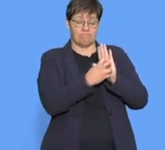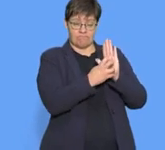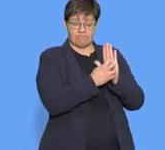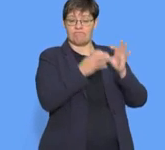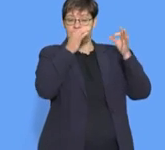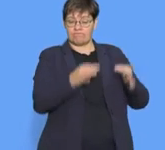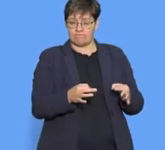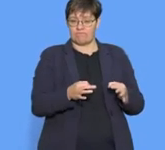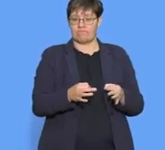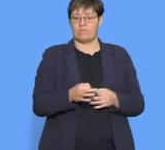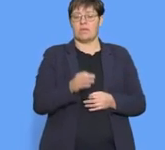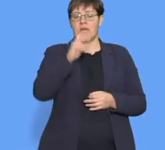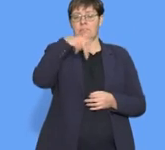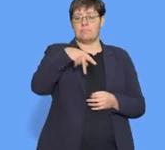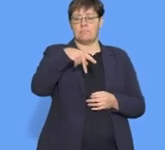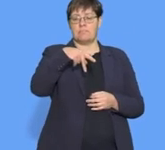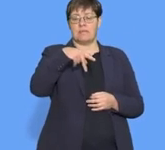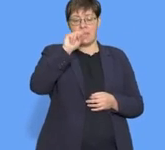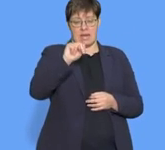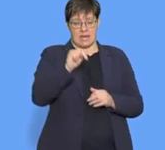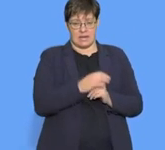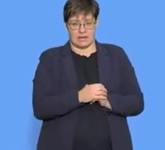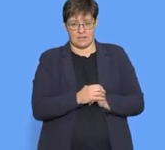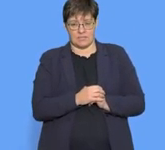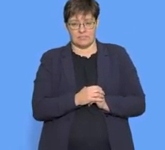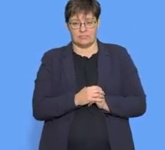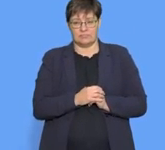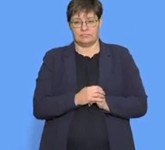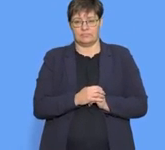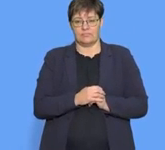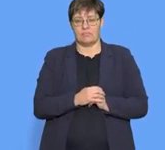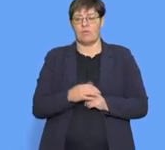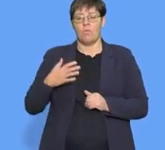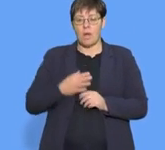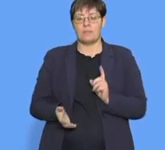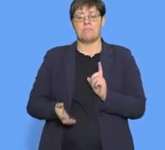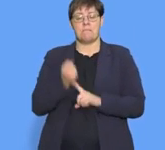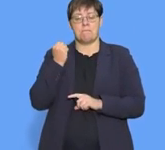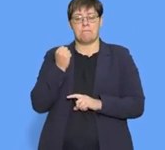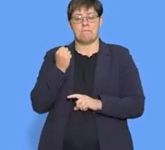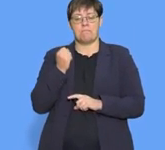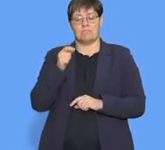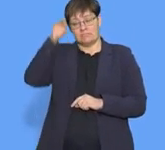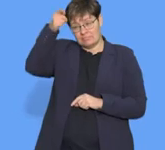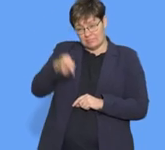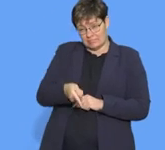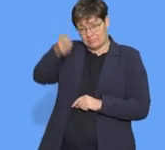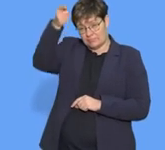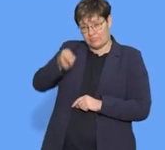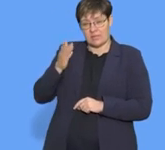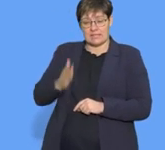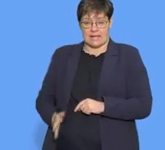In the diagram, determine the length of Pn. So we've got to find the length of Pn. They want us to find